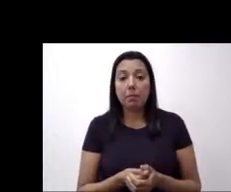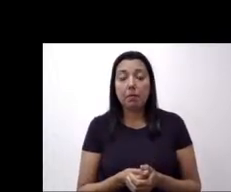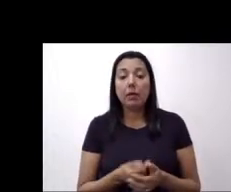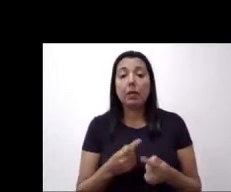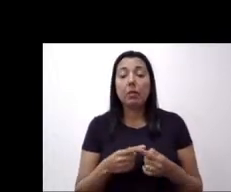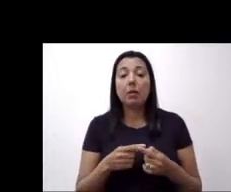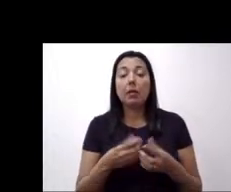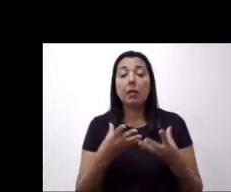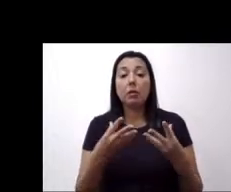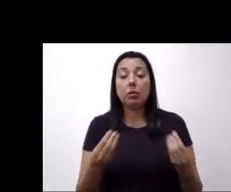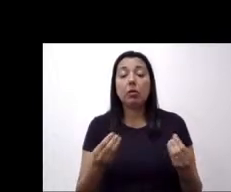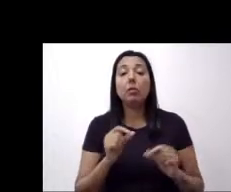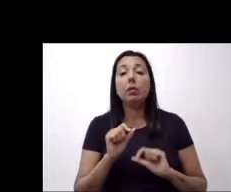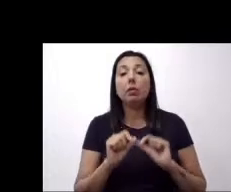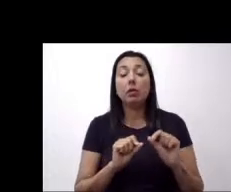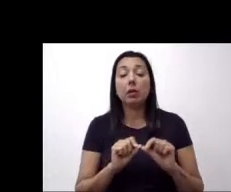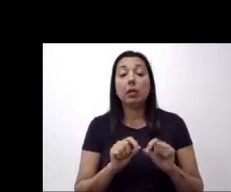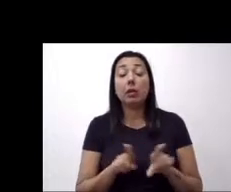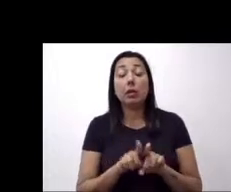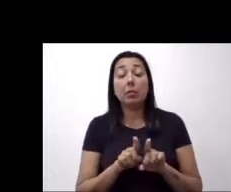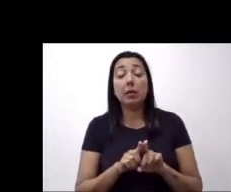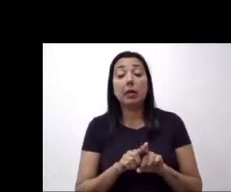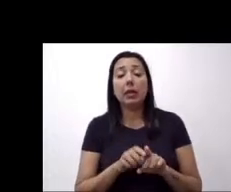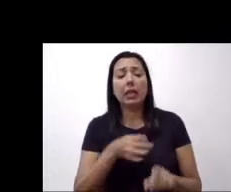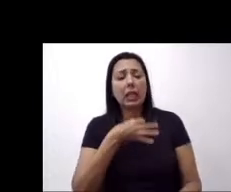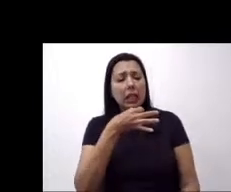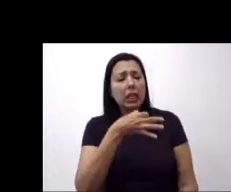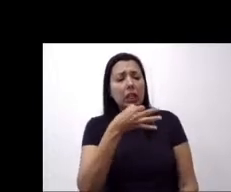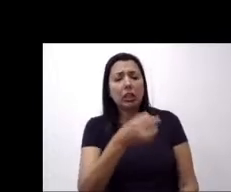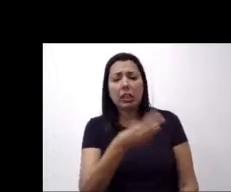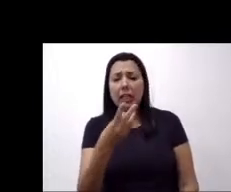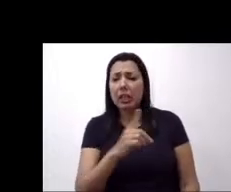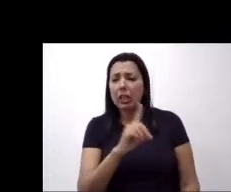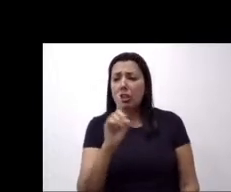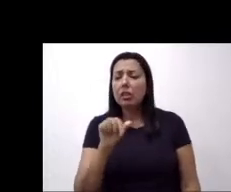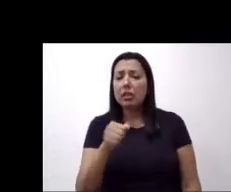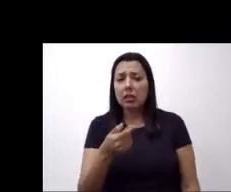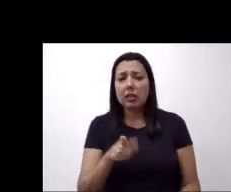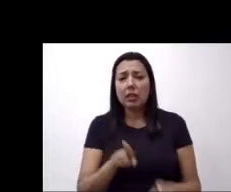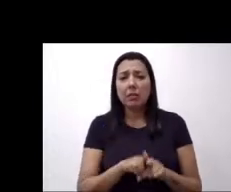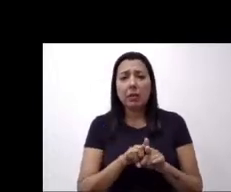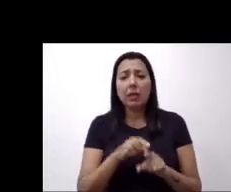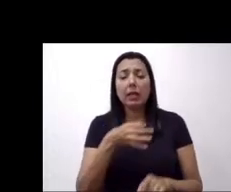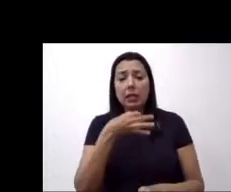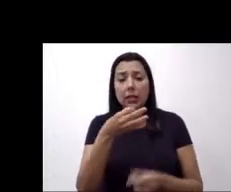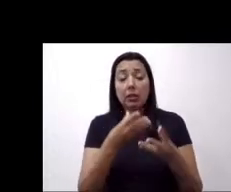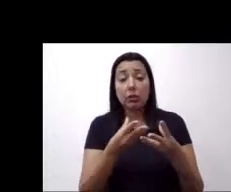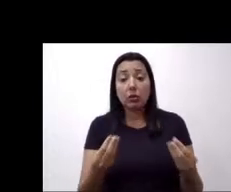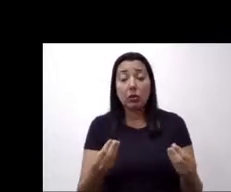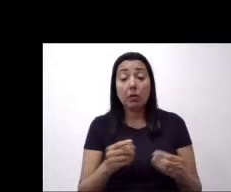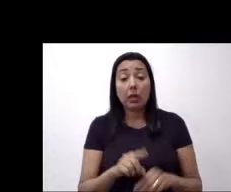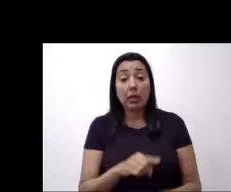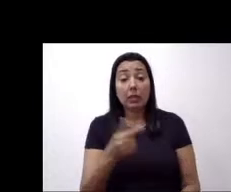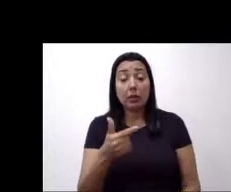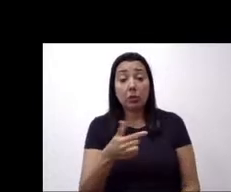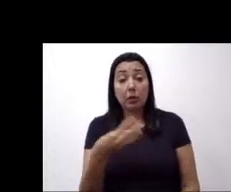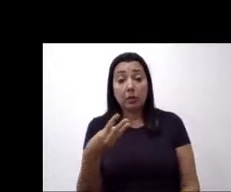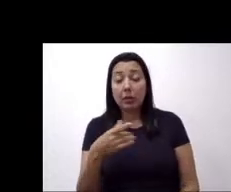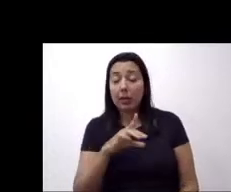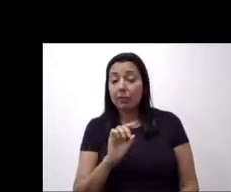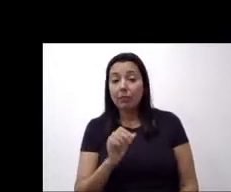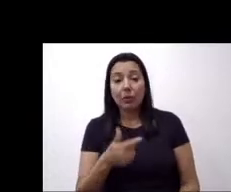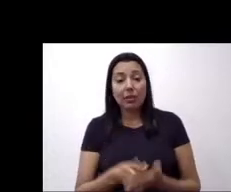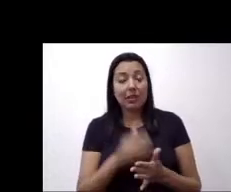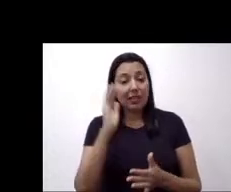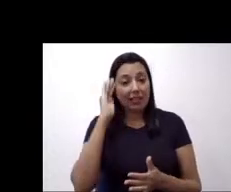so criticized in 3 days that it disappears. The second and first solution, you can't understand this without